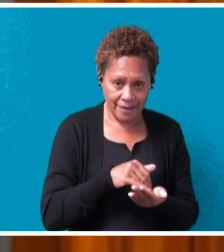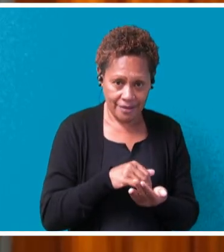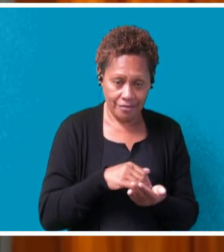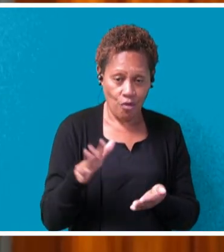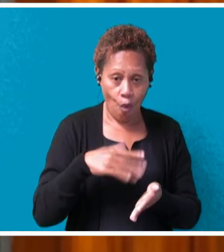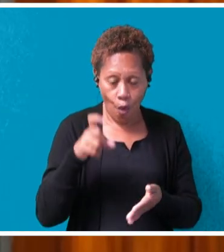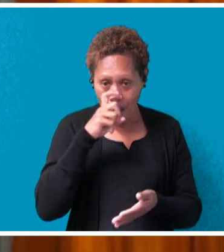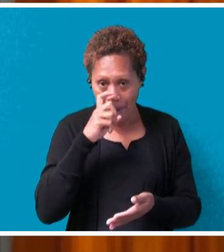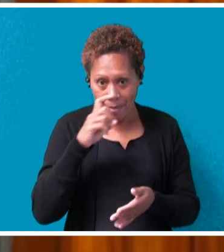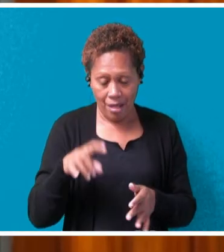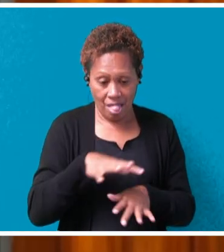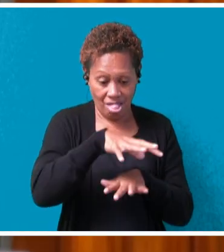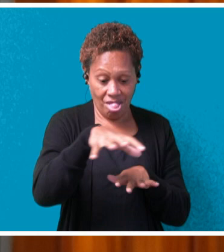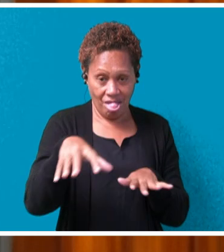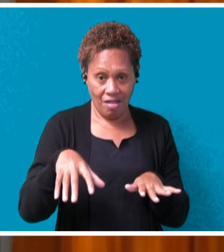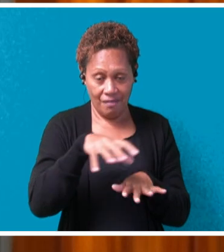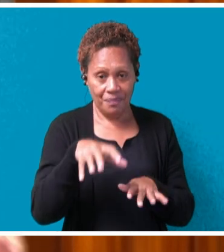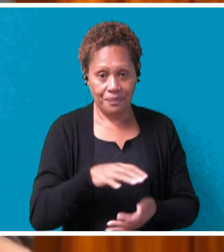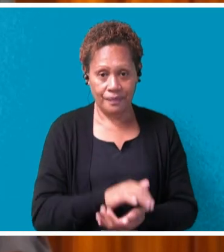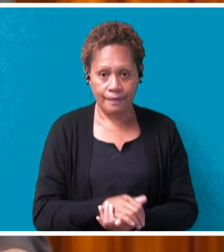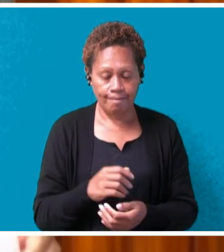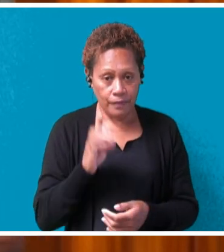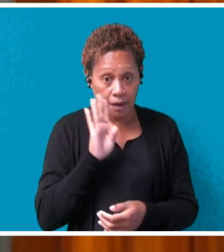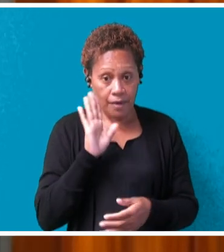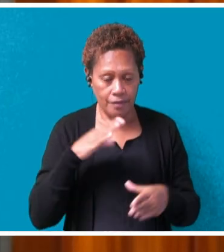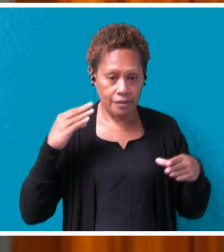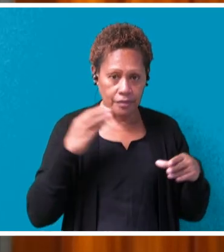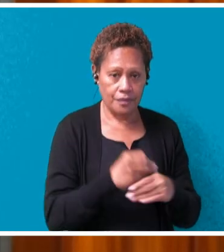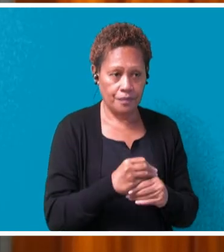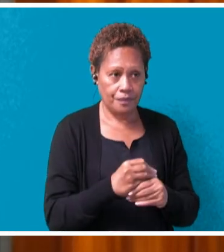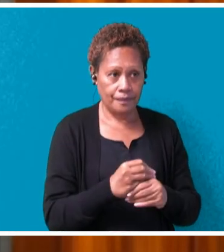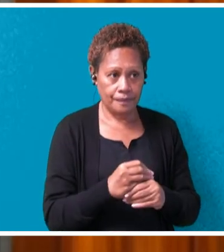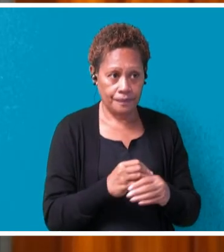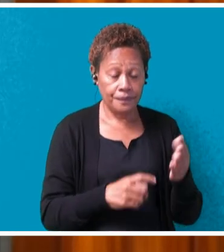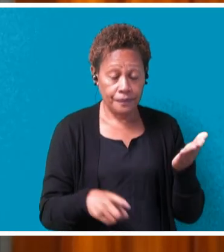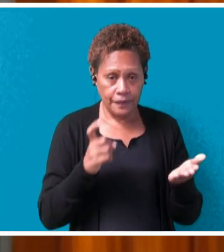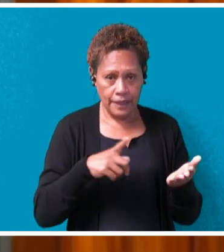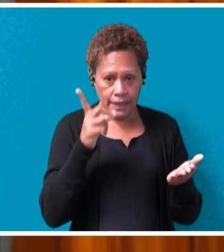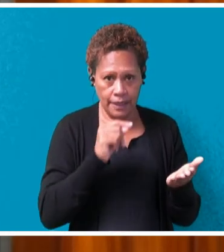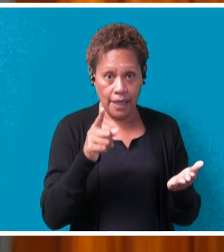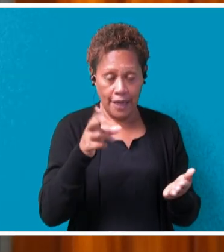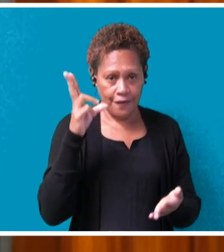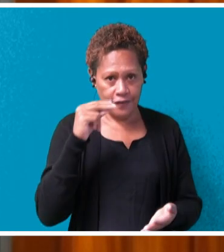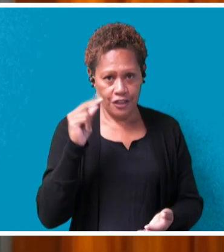Before I conclude, Mr. Speaker, sir, I seek your indulgence if I can speak in it okay.